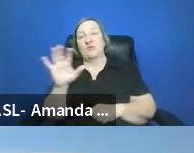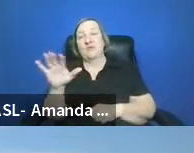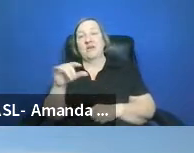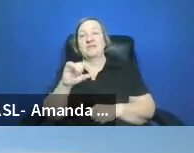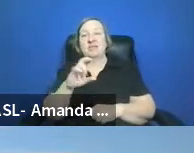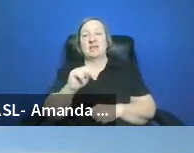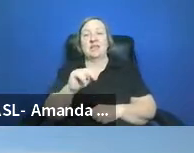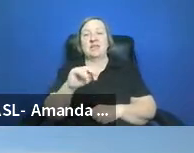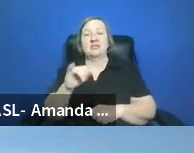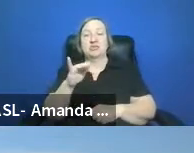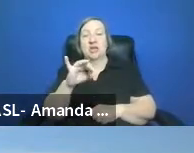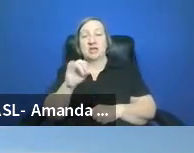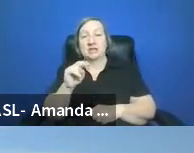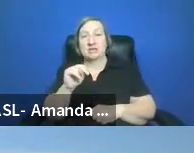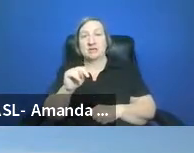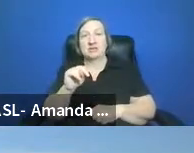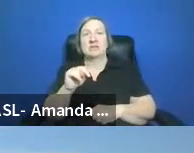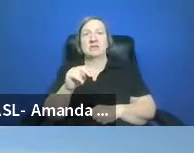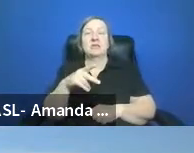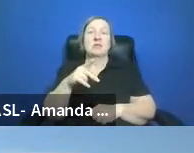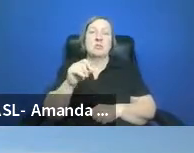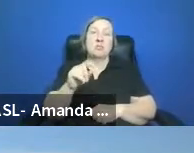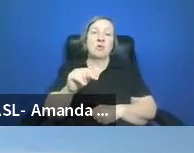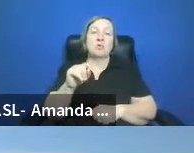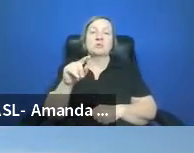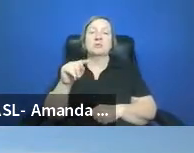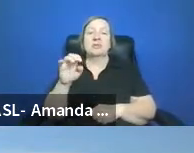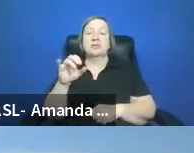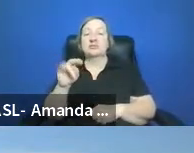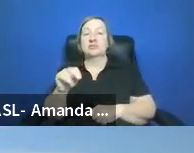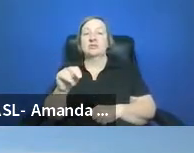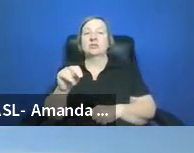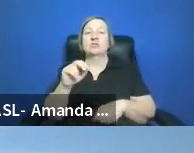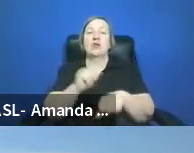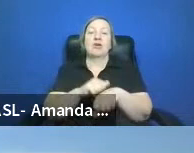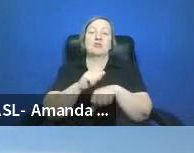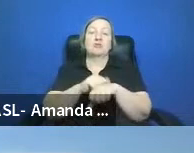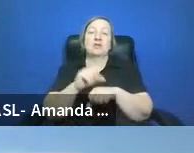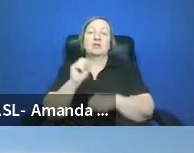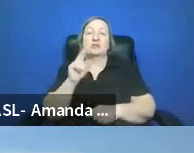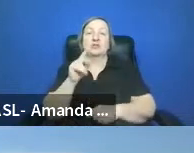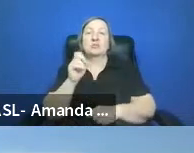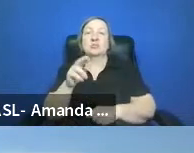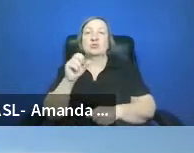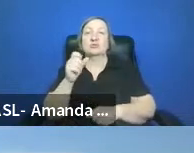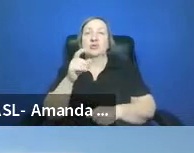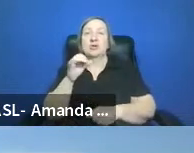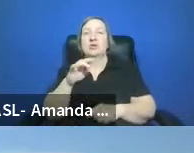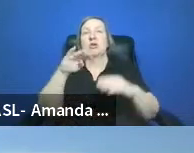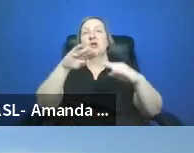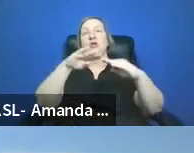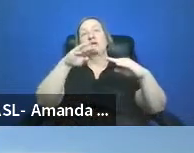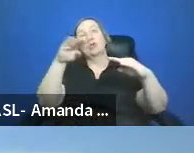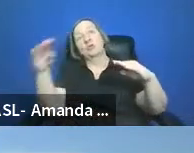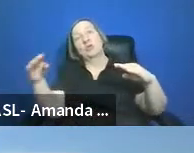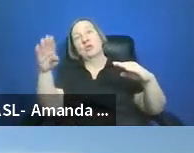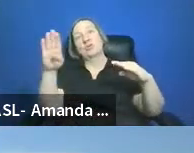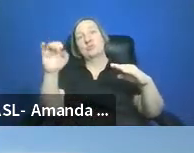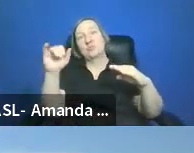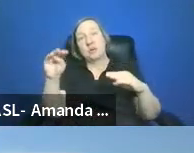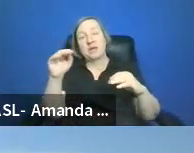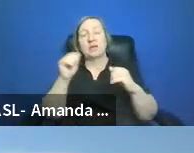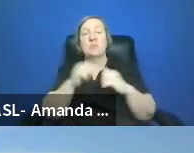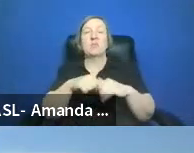Jackson, a post-tension concrete superstructure that has kind of a curved beam look to it with a